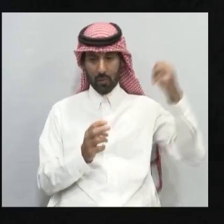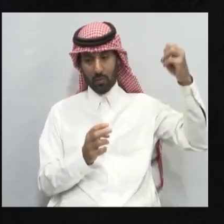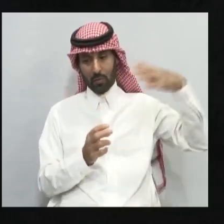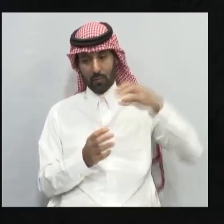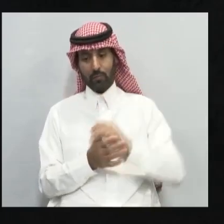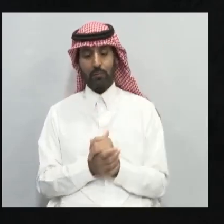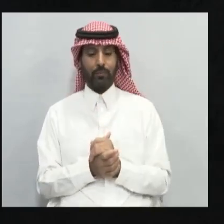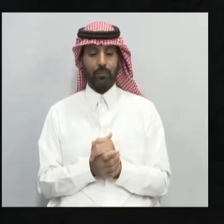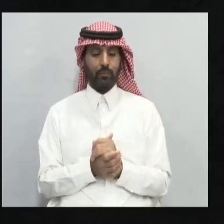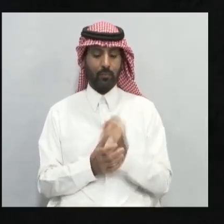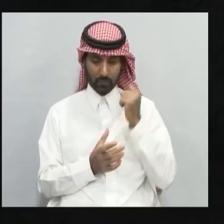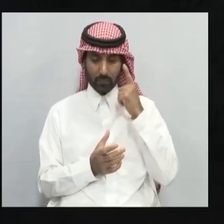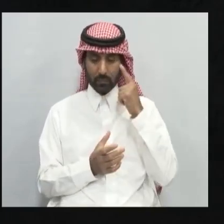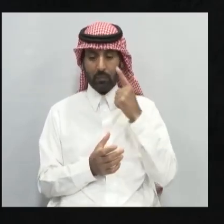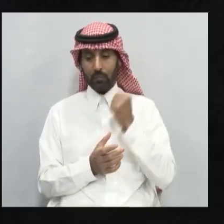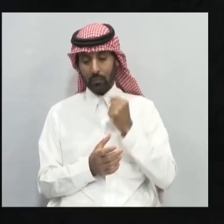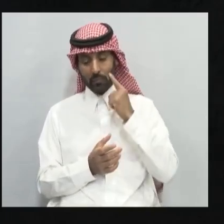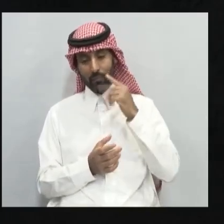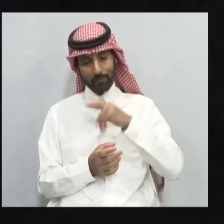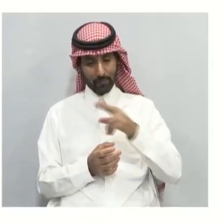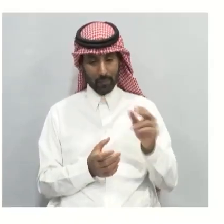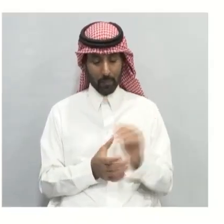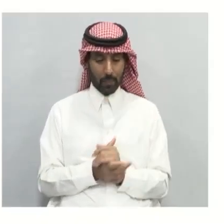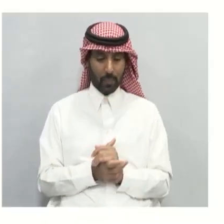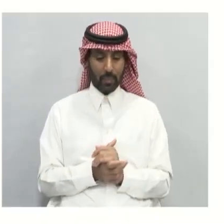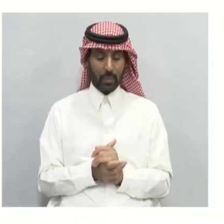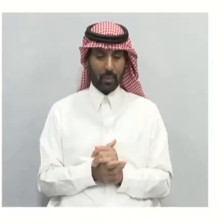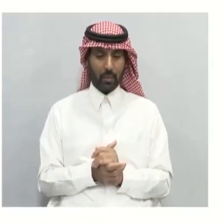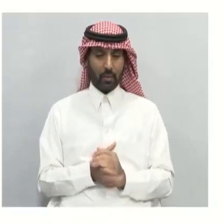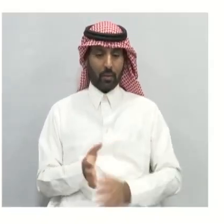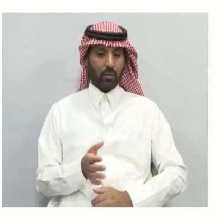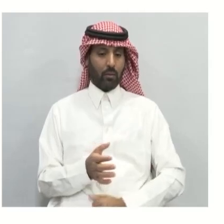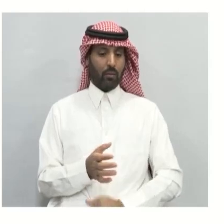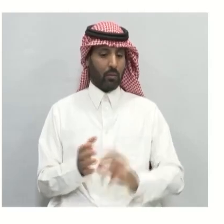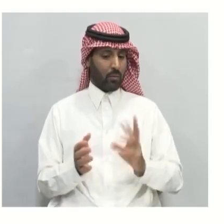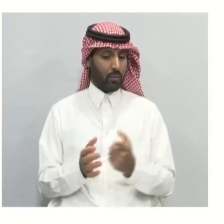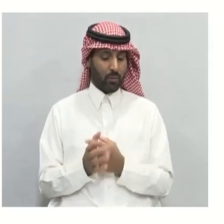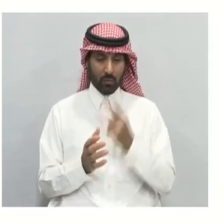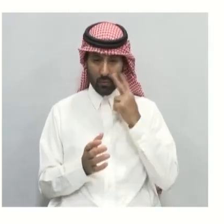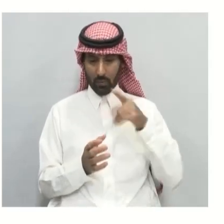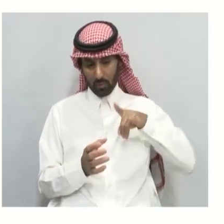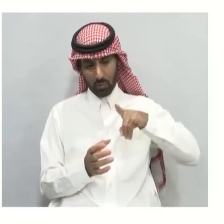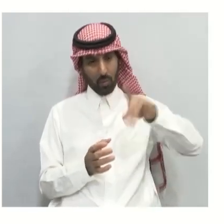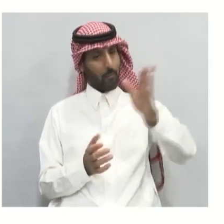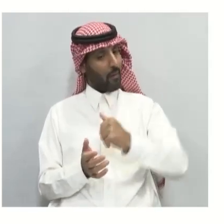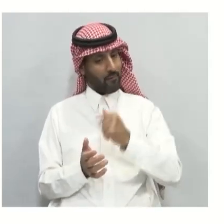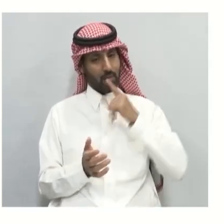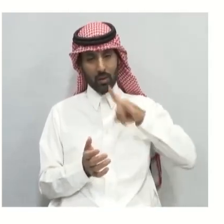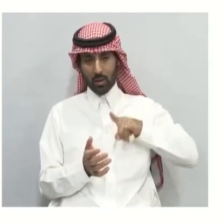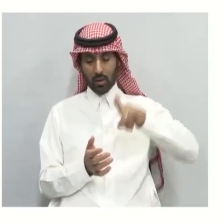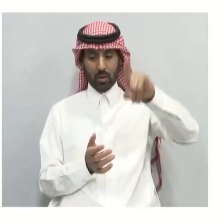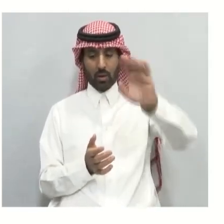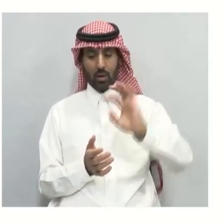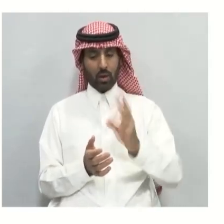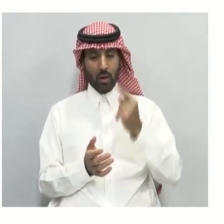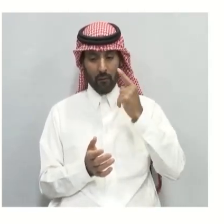sunlight. I think our lives will be totally different. How about, let's imagine our lives with no